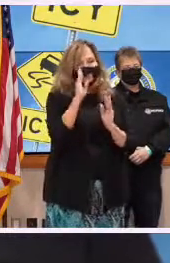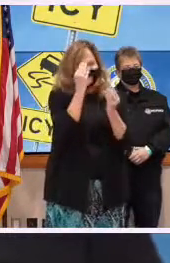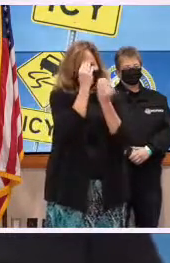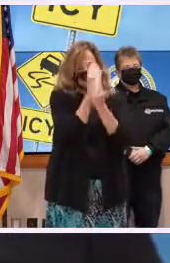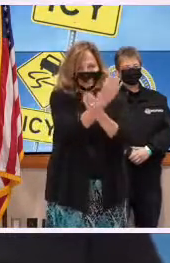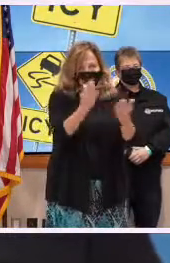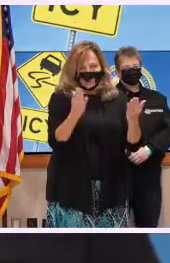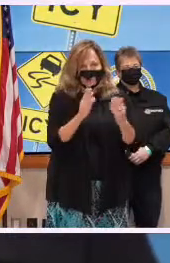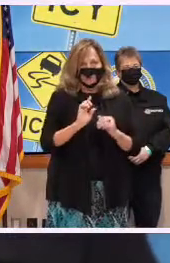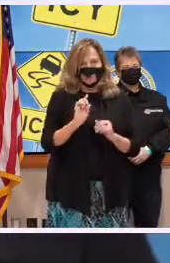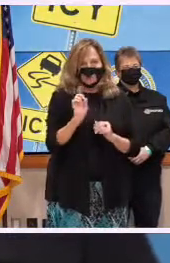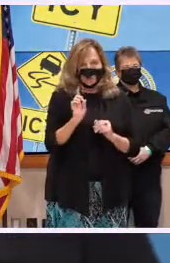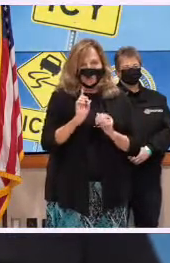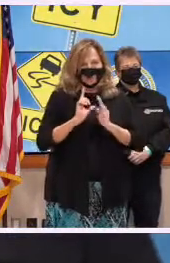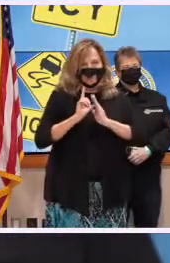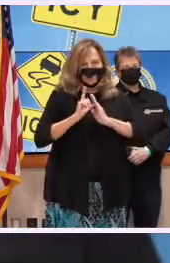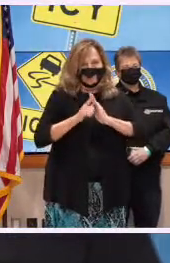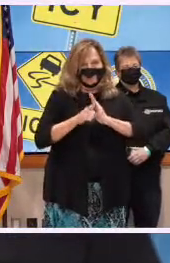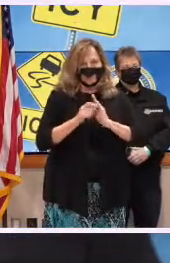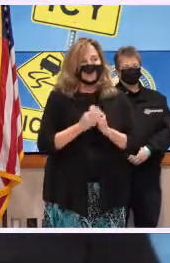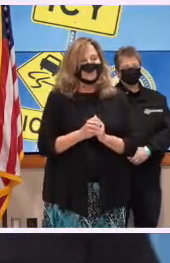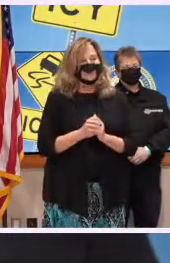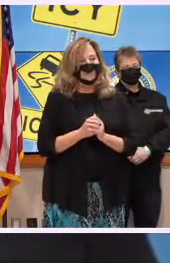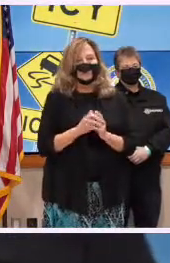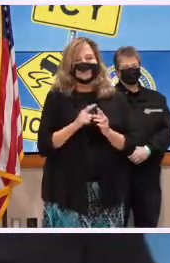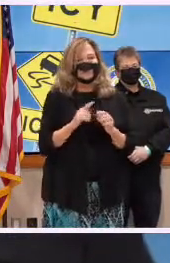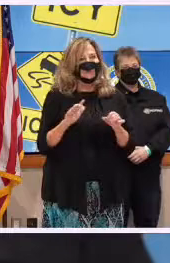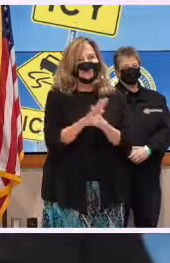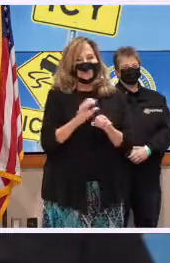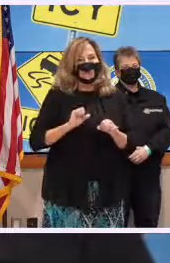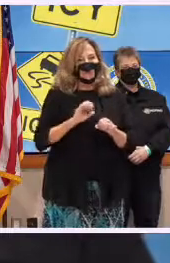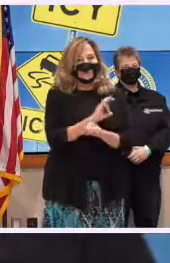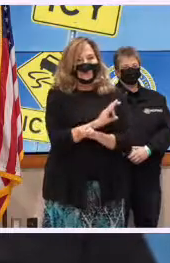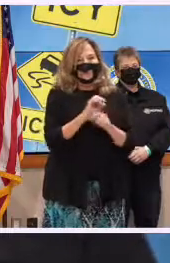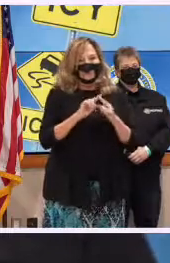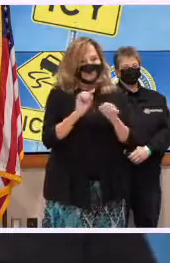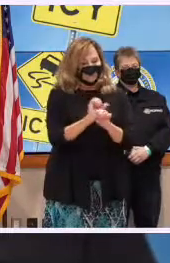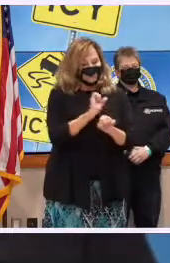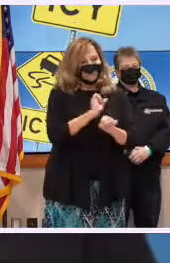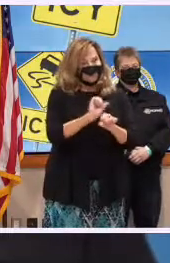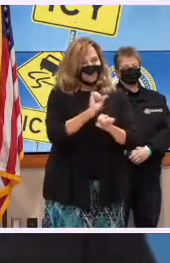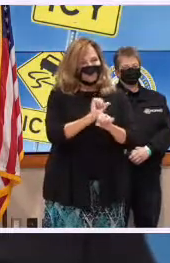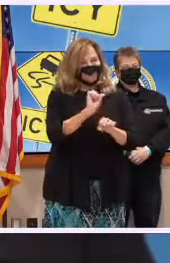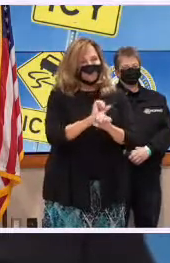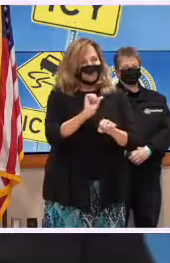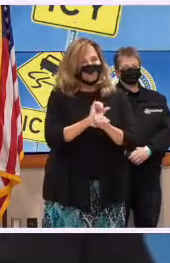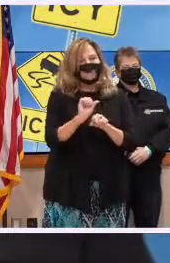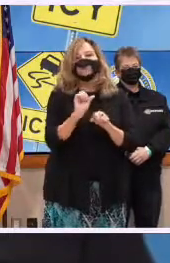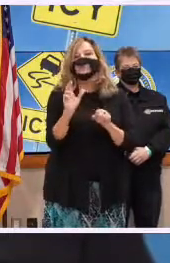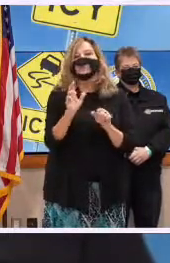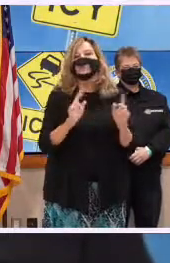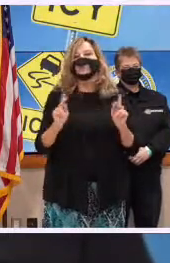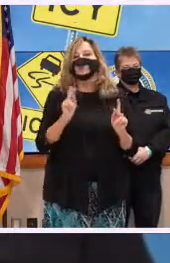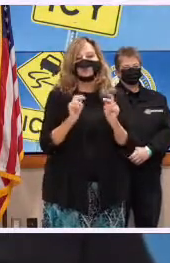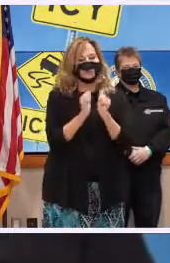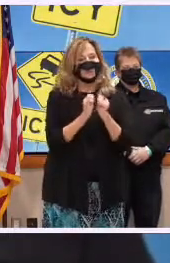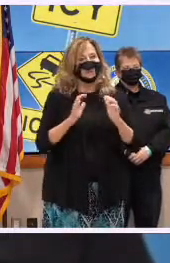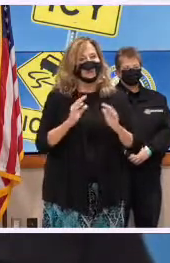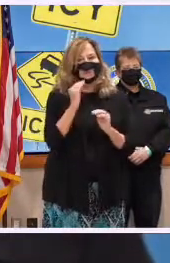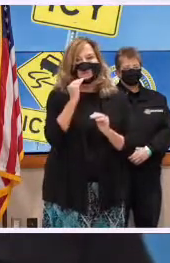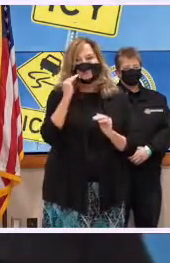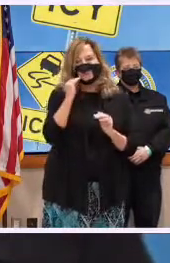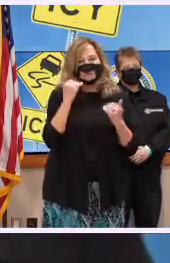fully staffed at the county. They're proactively communicating with the homeless population. We'll be seeking